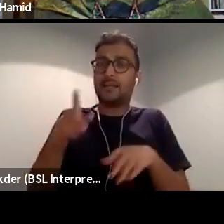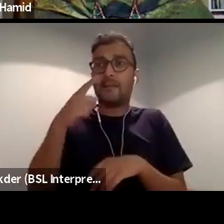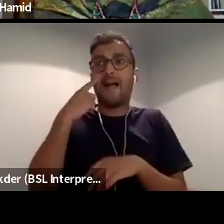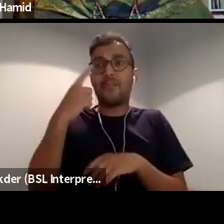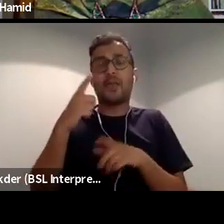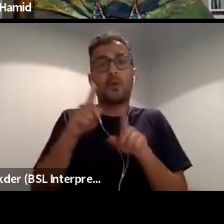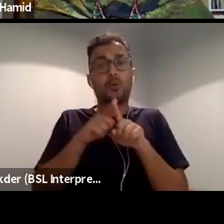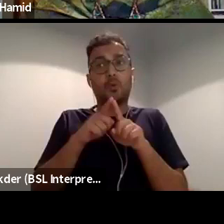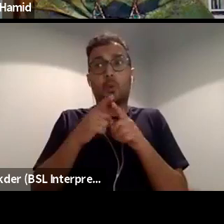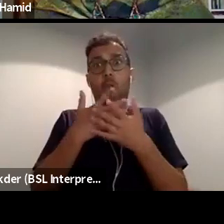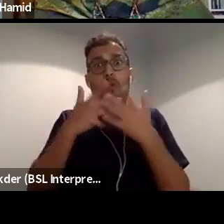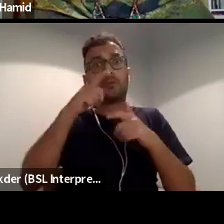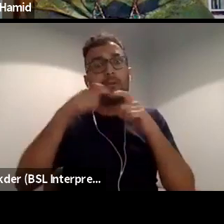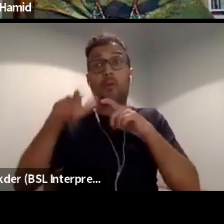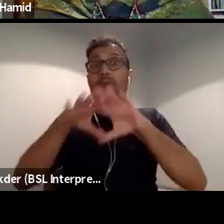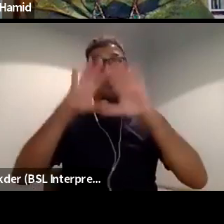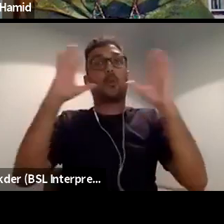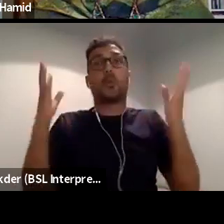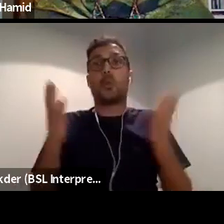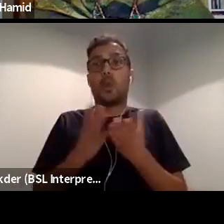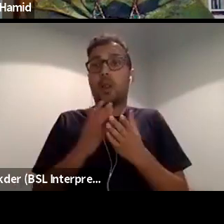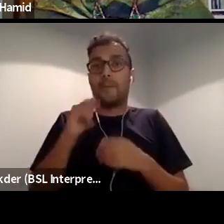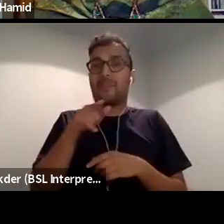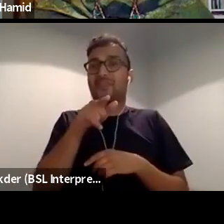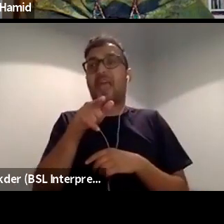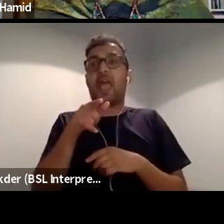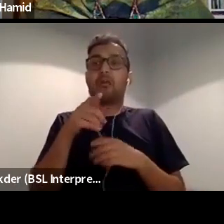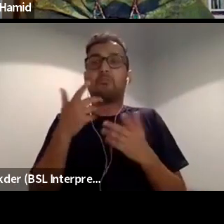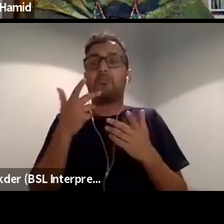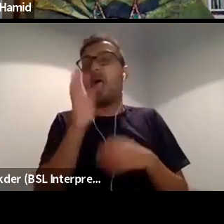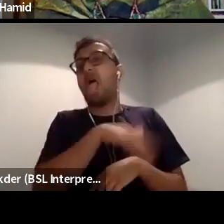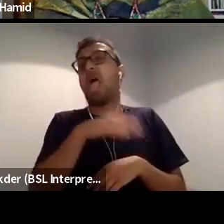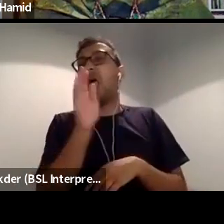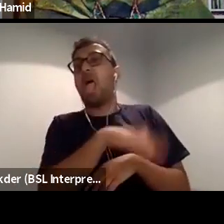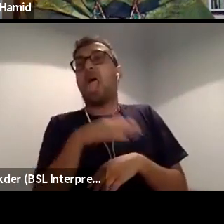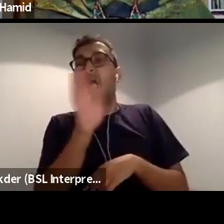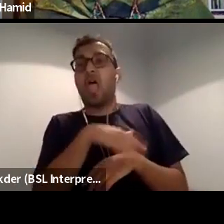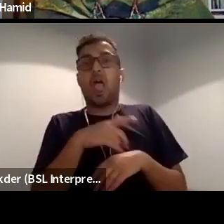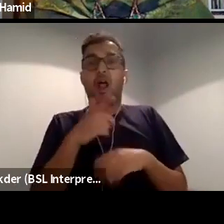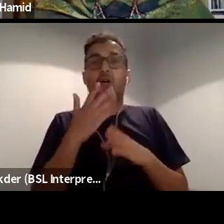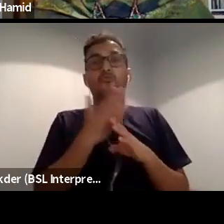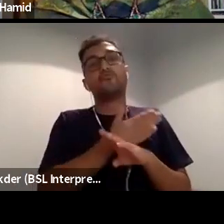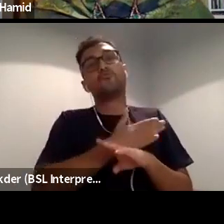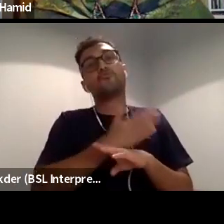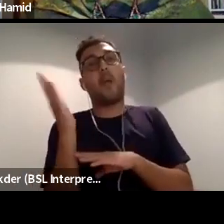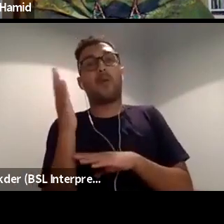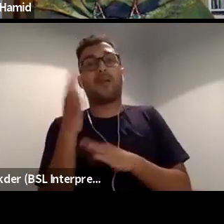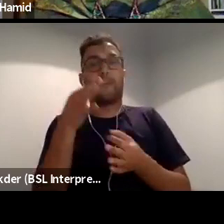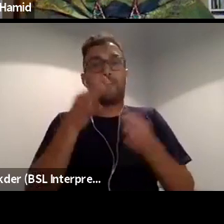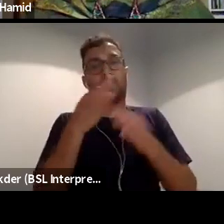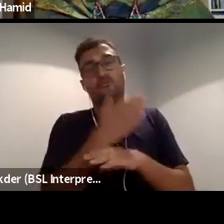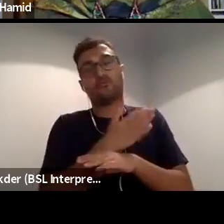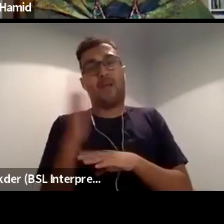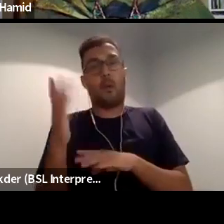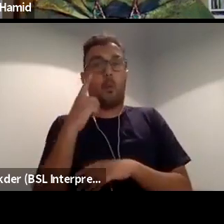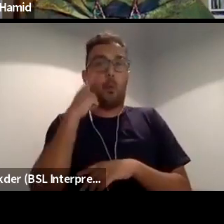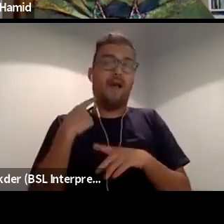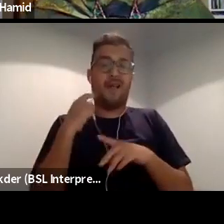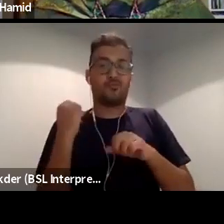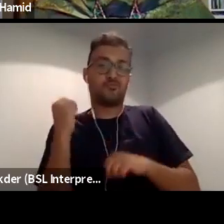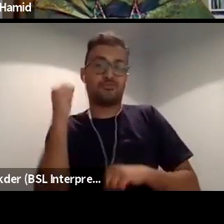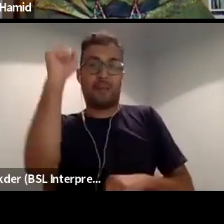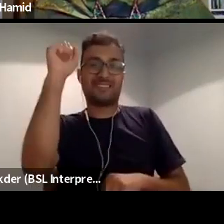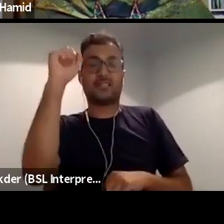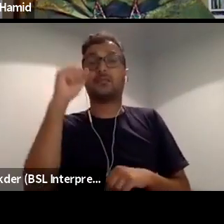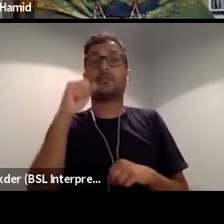reason the threat of right-wing terrorism, it really showed how wrong they were. And of course, it shouldn't